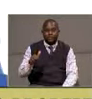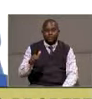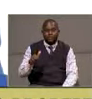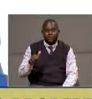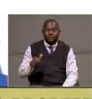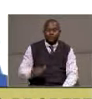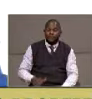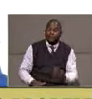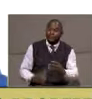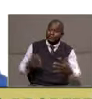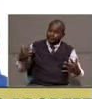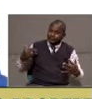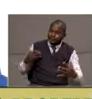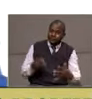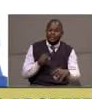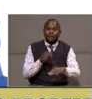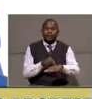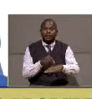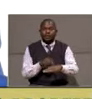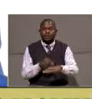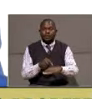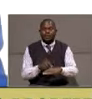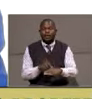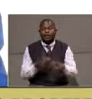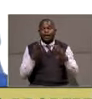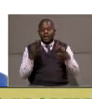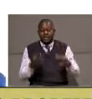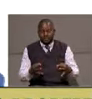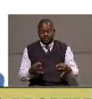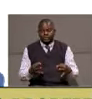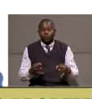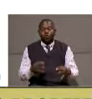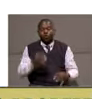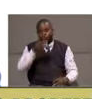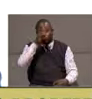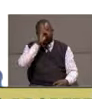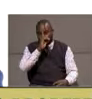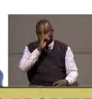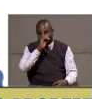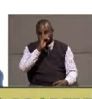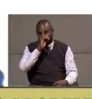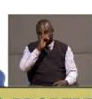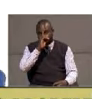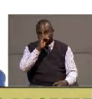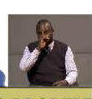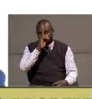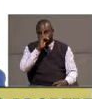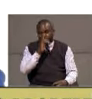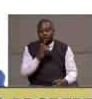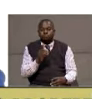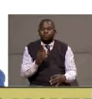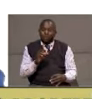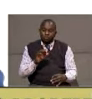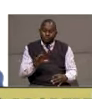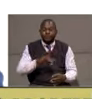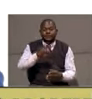And since that time, the assets and the properties of Toro were in the hands of the